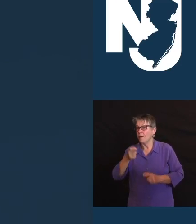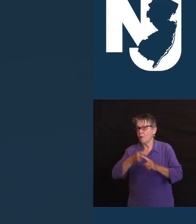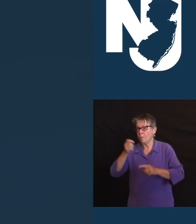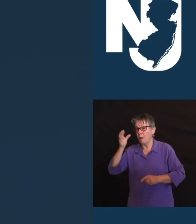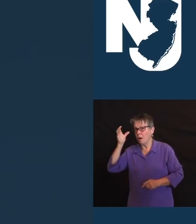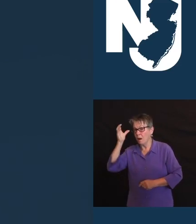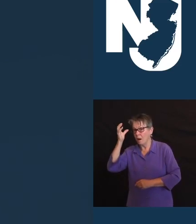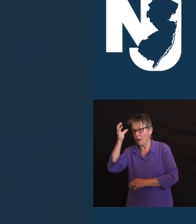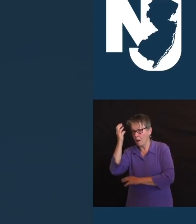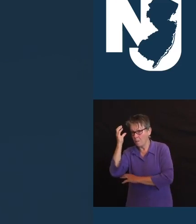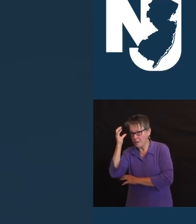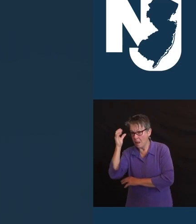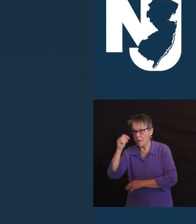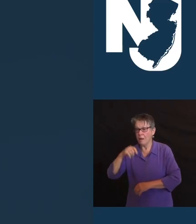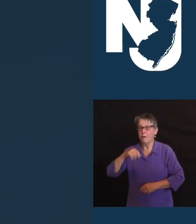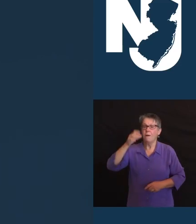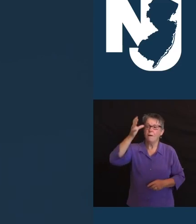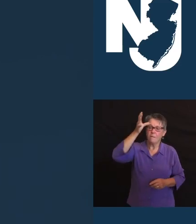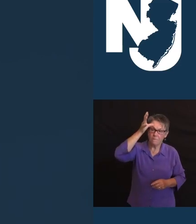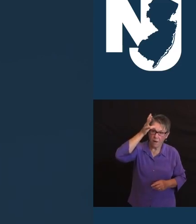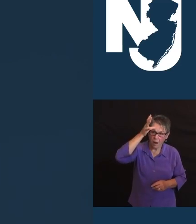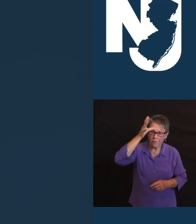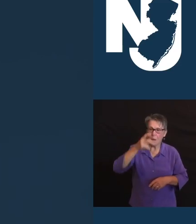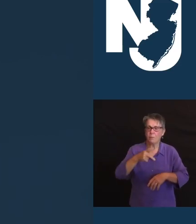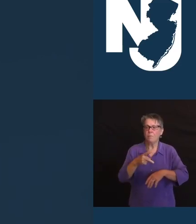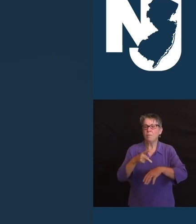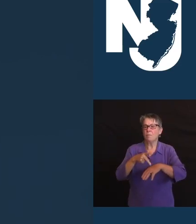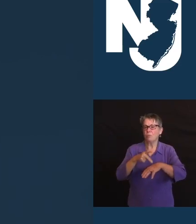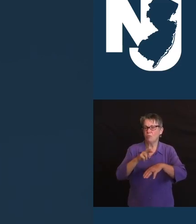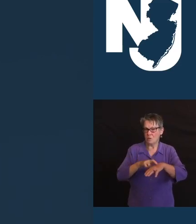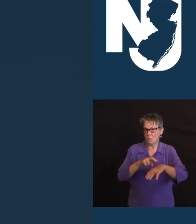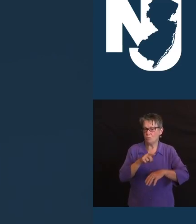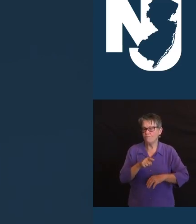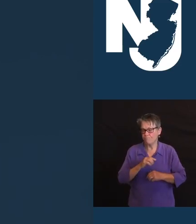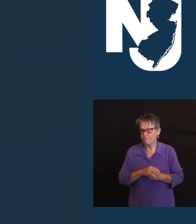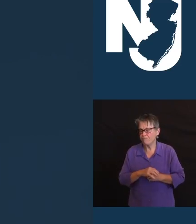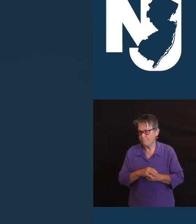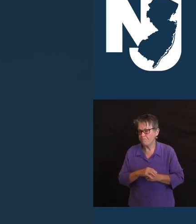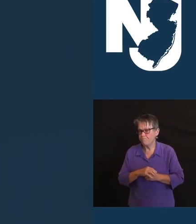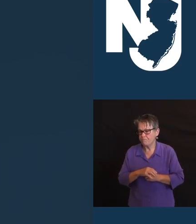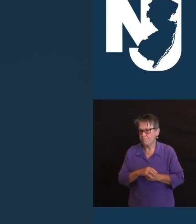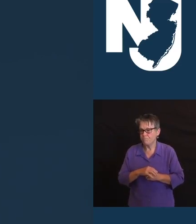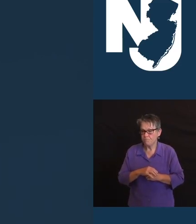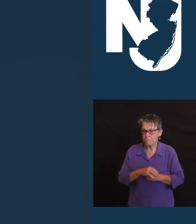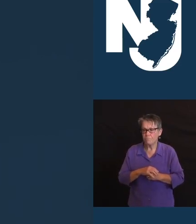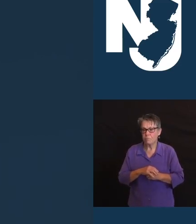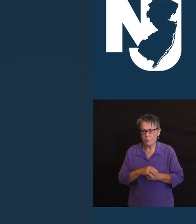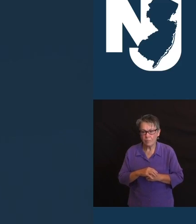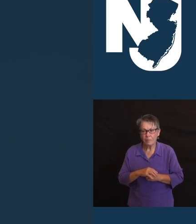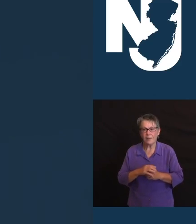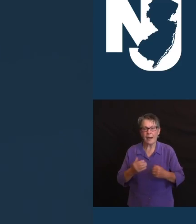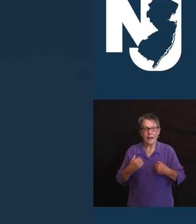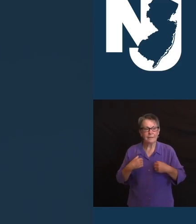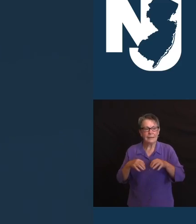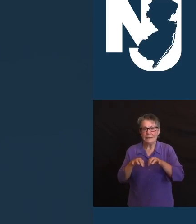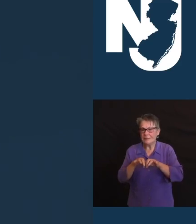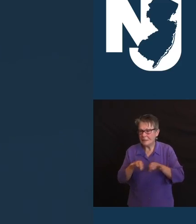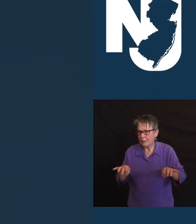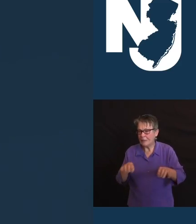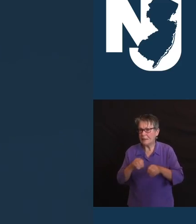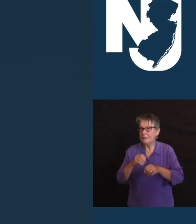only 47 years old. She earned her degree in speech pathology and audiology from